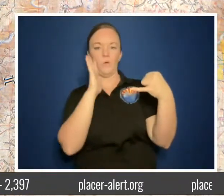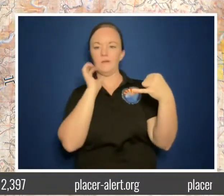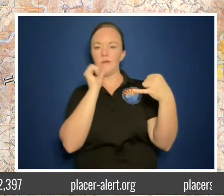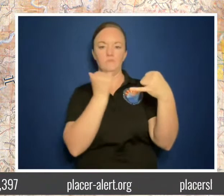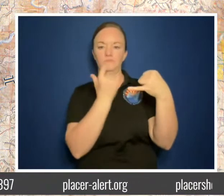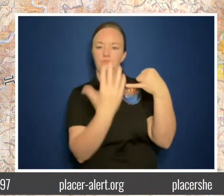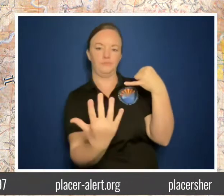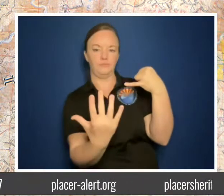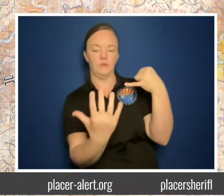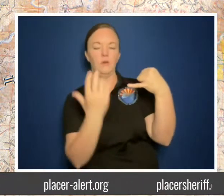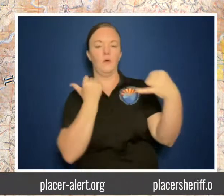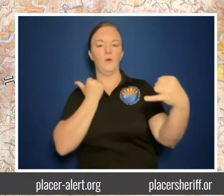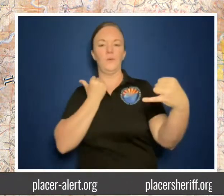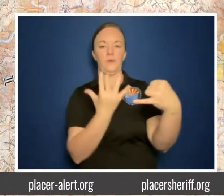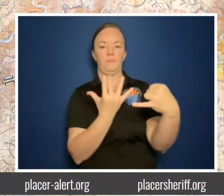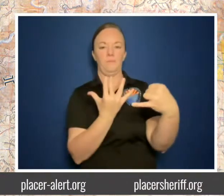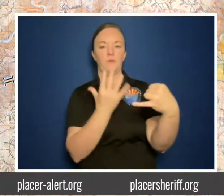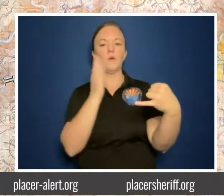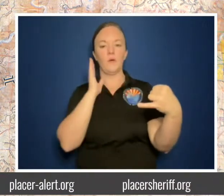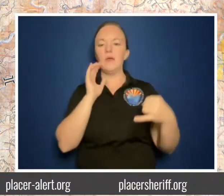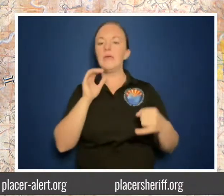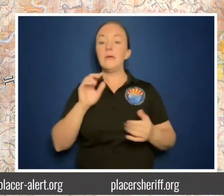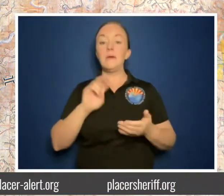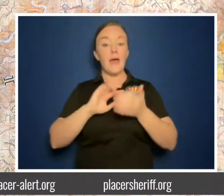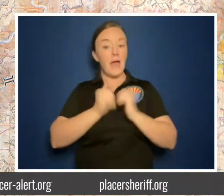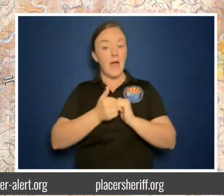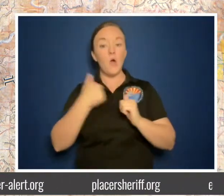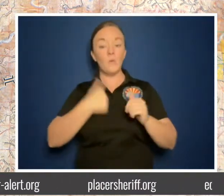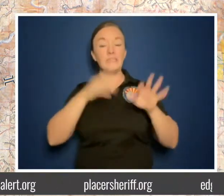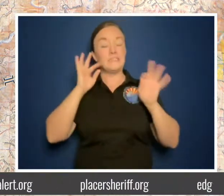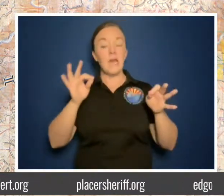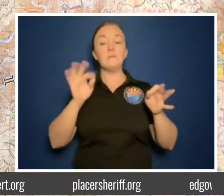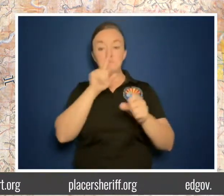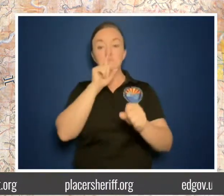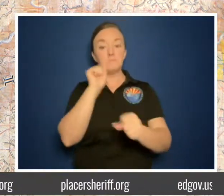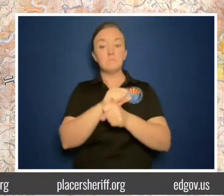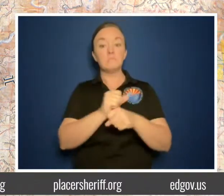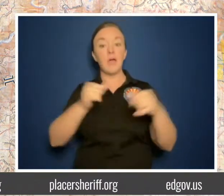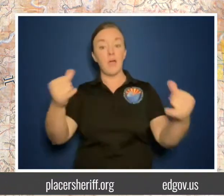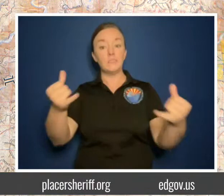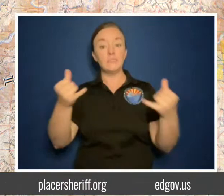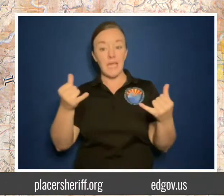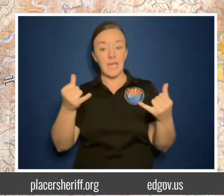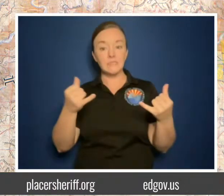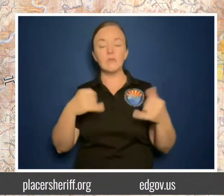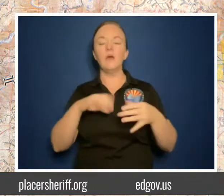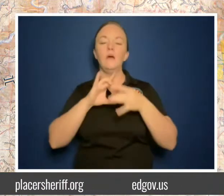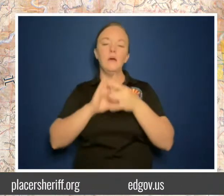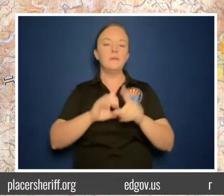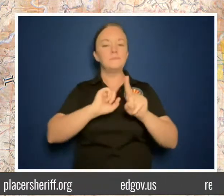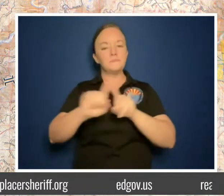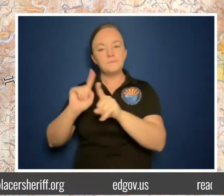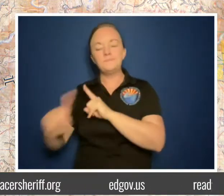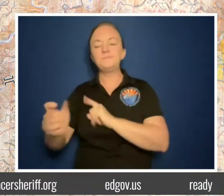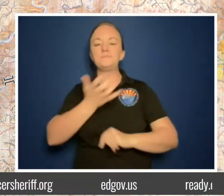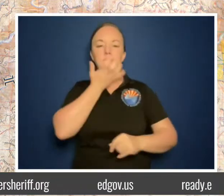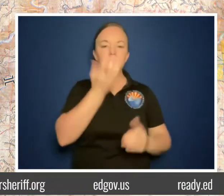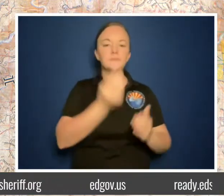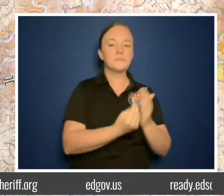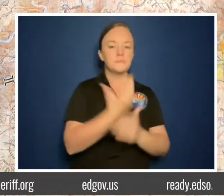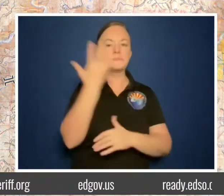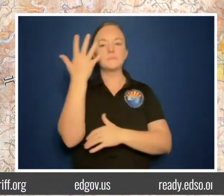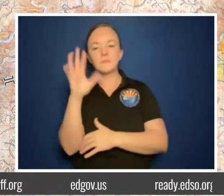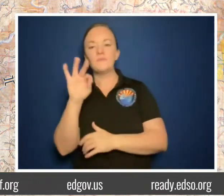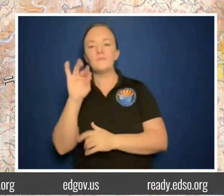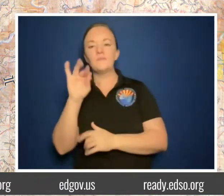There's a lot that goes into that that has to do with fuel types, topography, wind